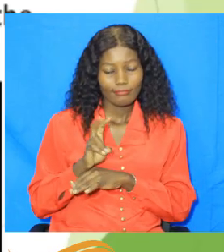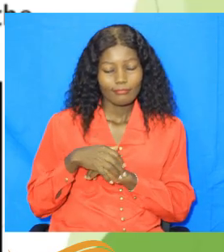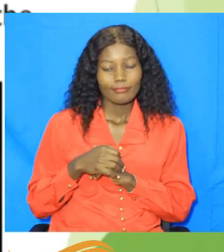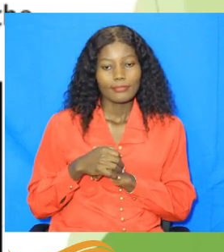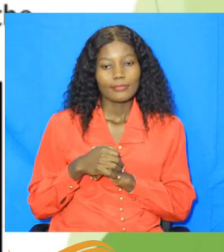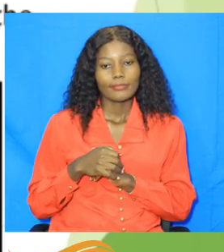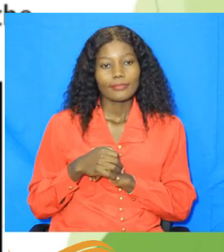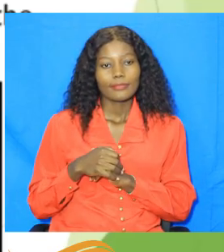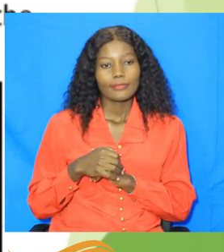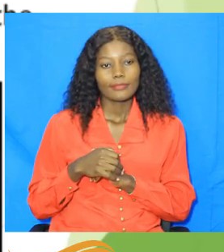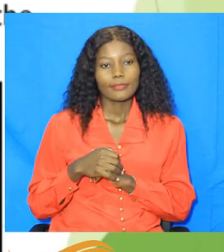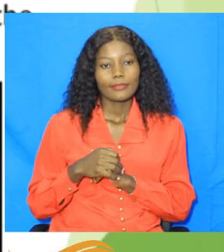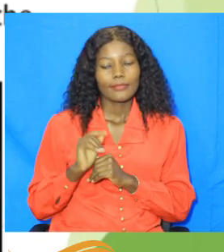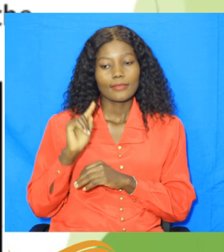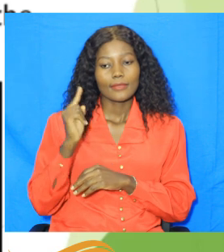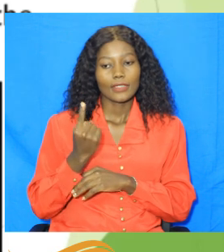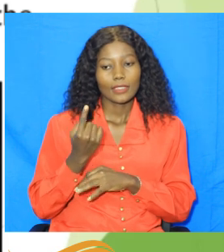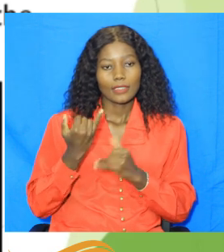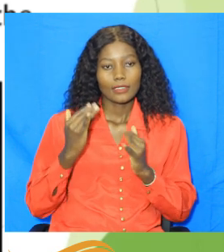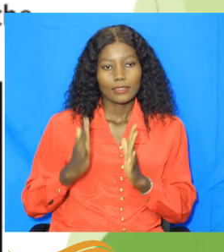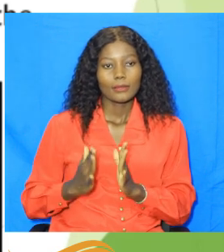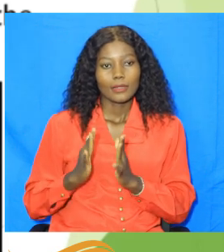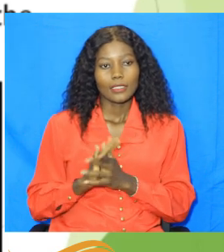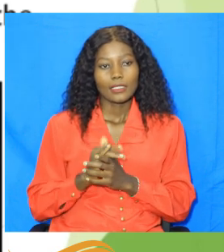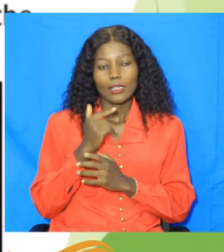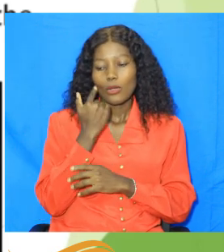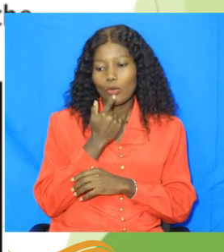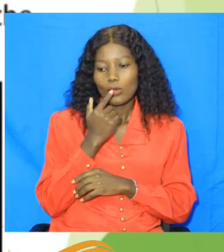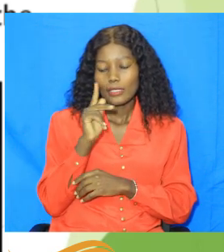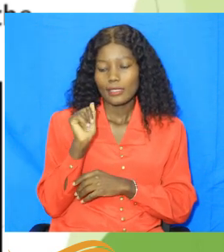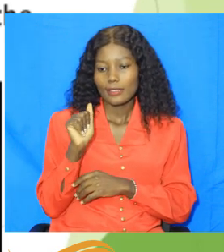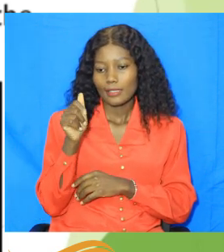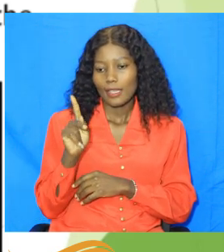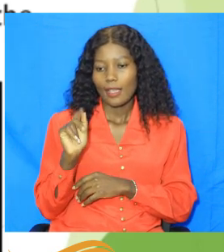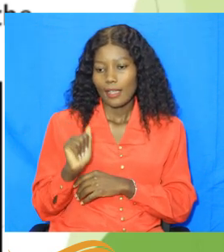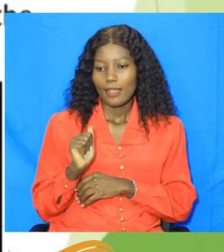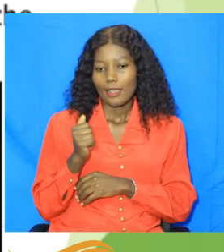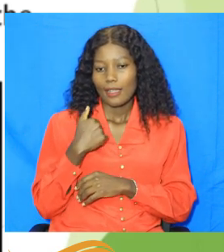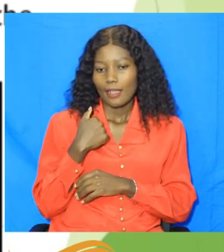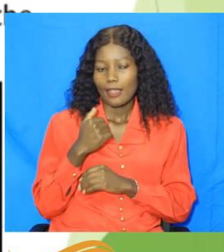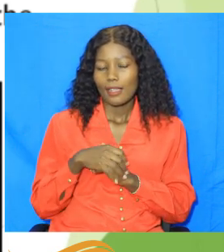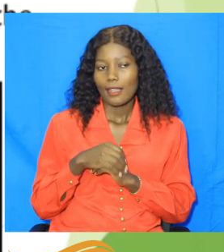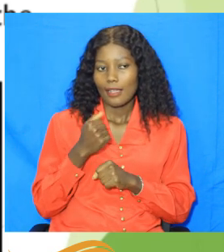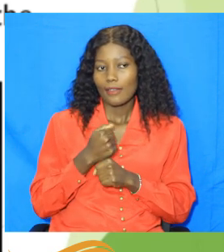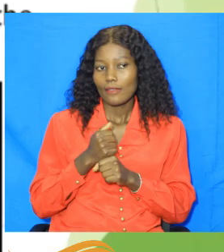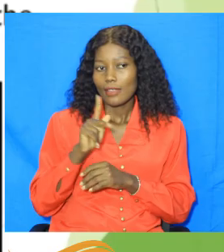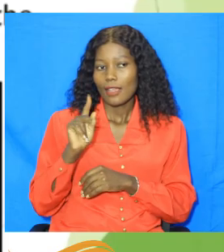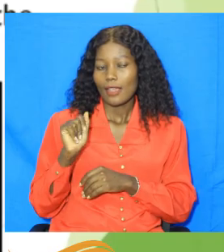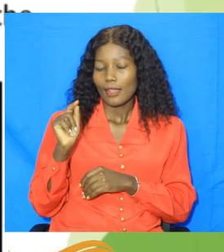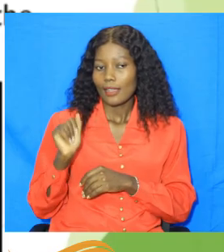is the first athlete, who is Aka, has performed a kata called